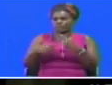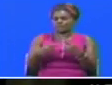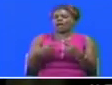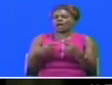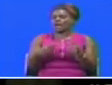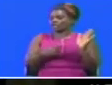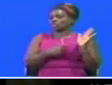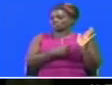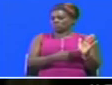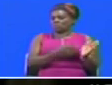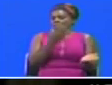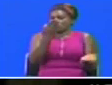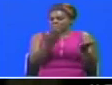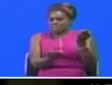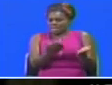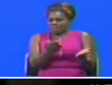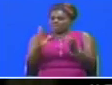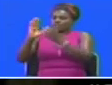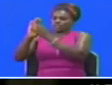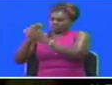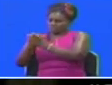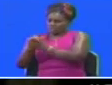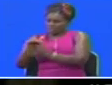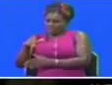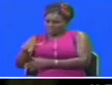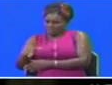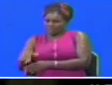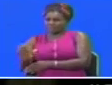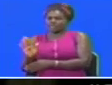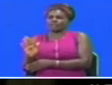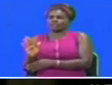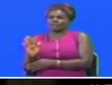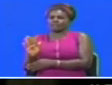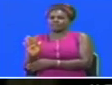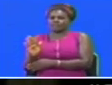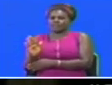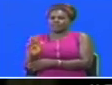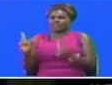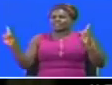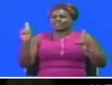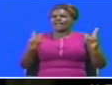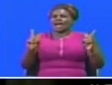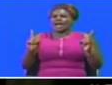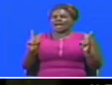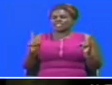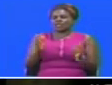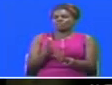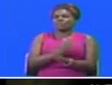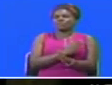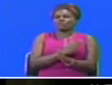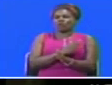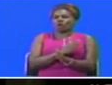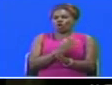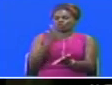tells you perhaps for Jubilee they might have danced themselves too early before the main dance. Perhaps they danced